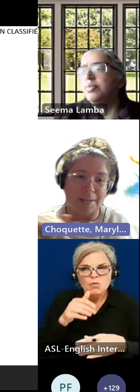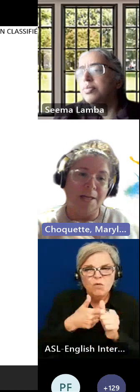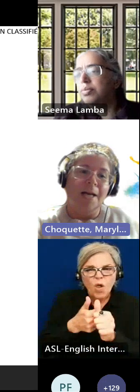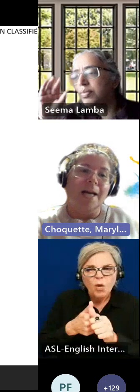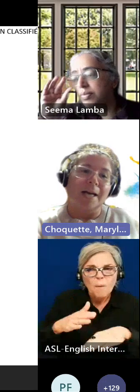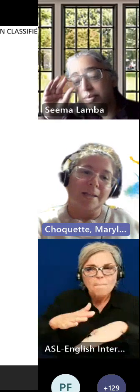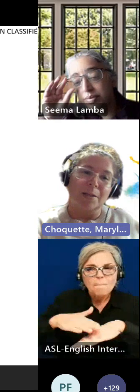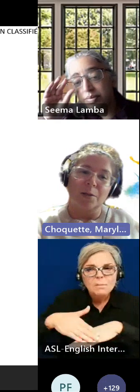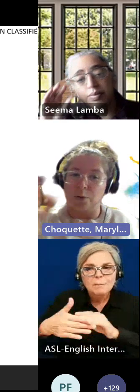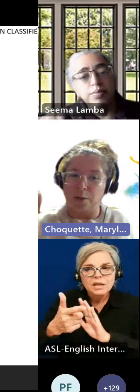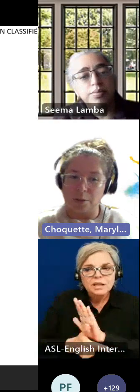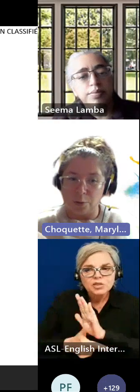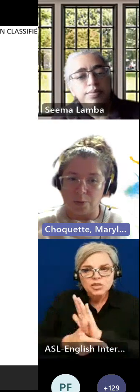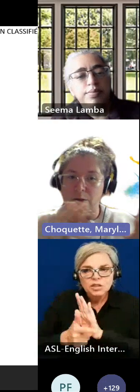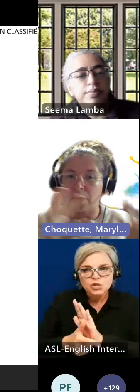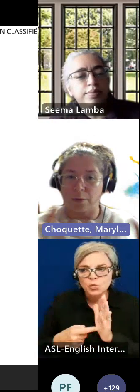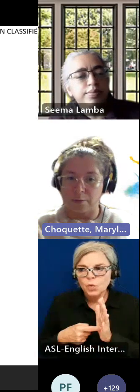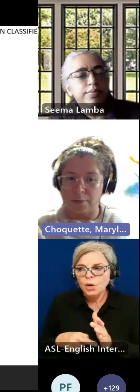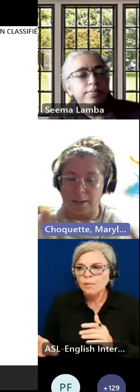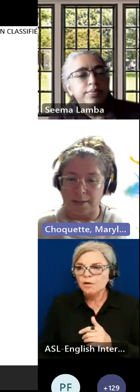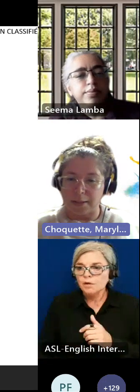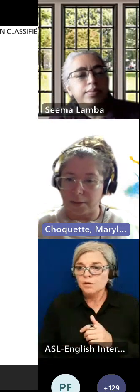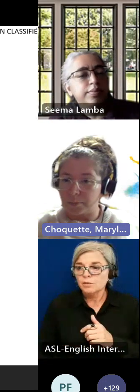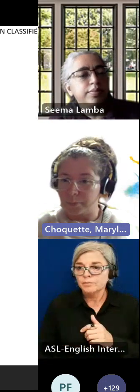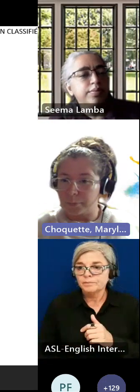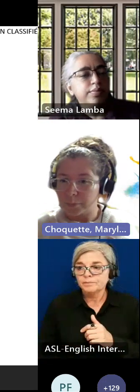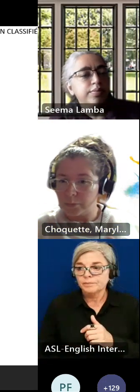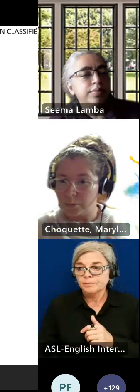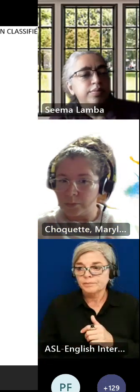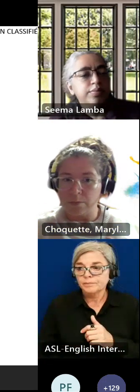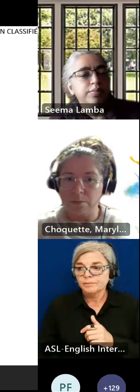requirement, let's say, and you can use other